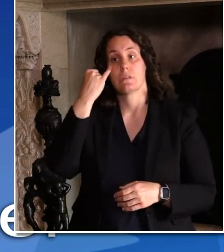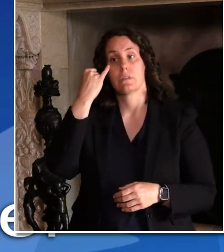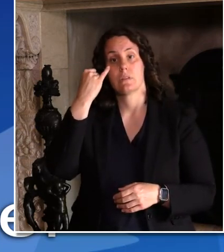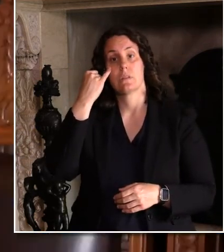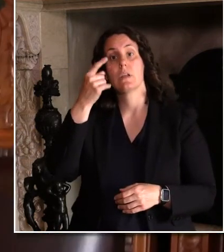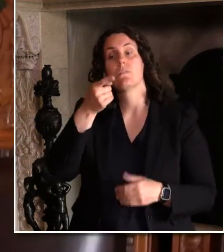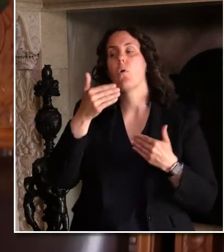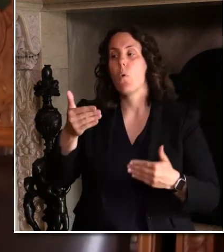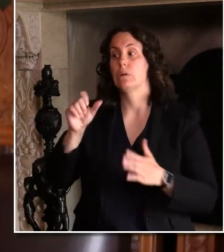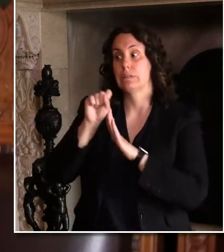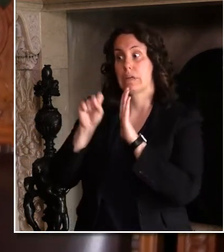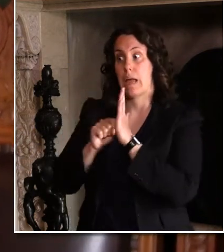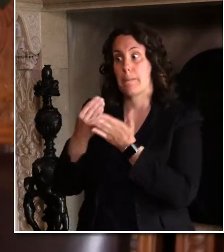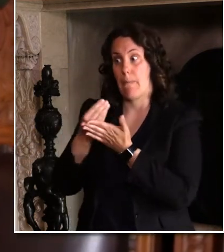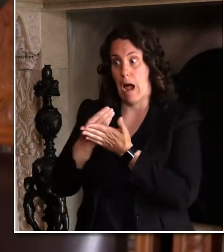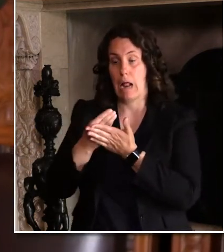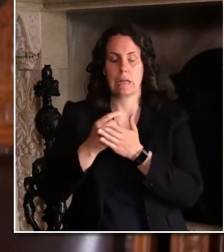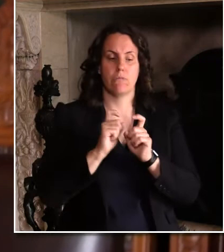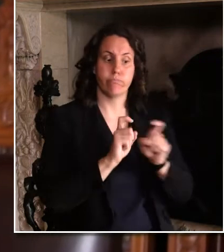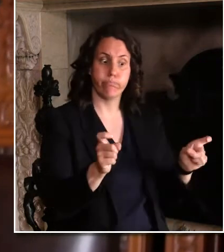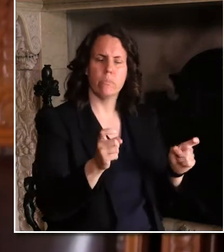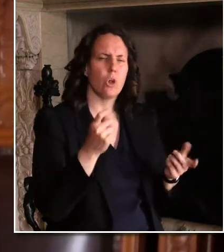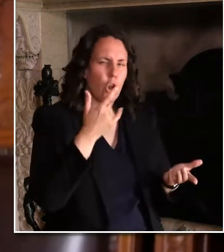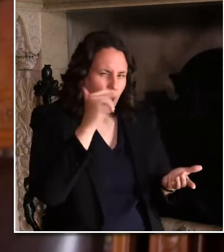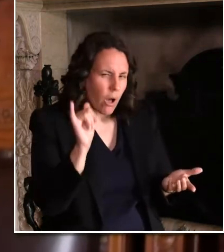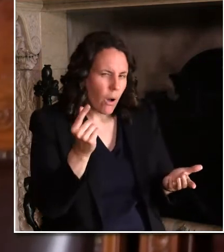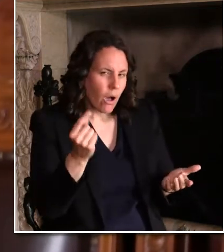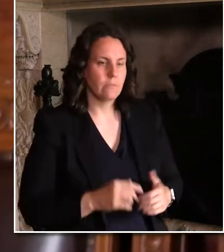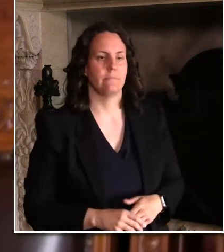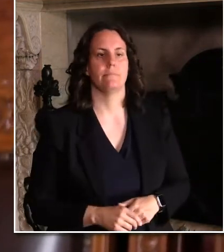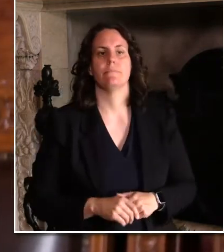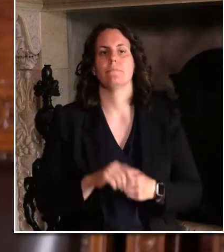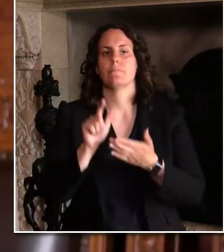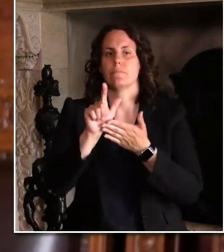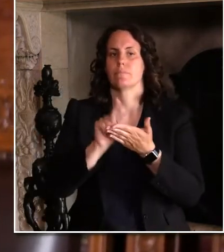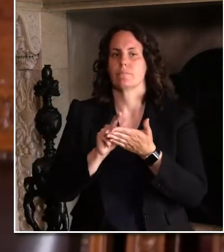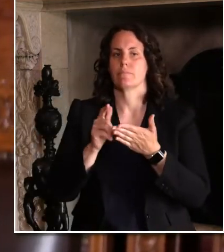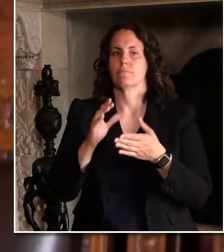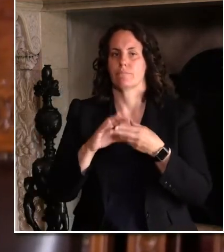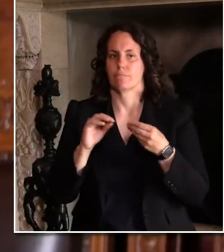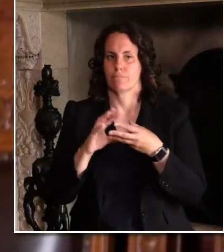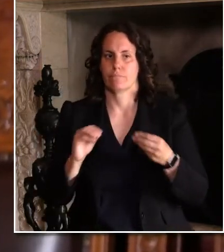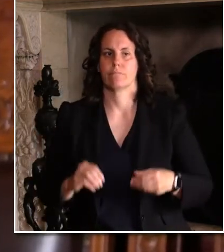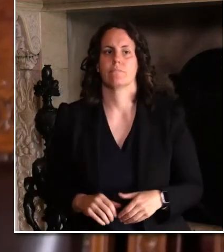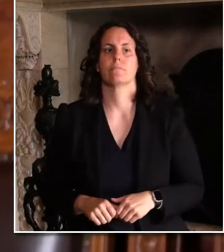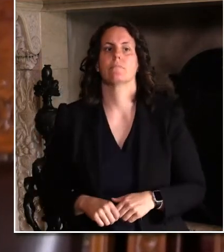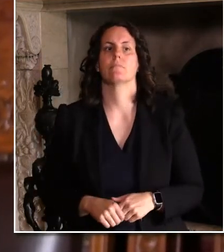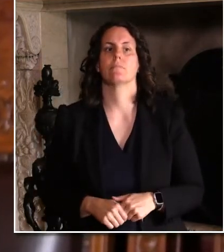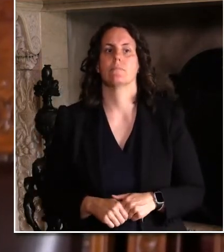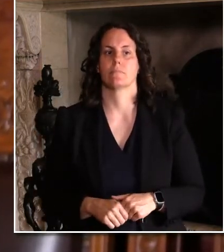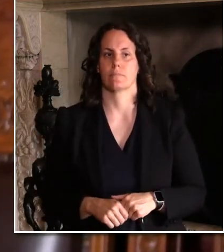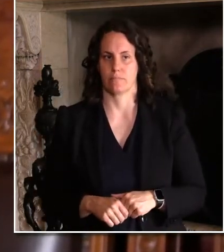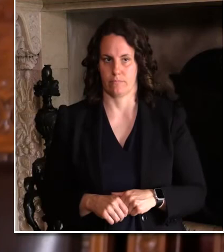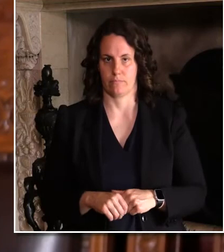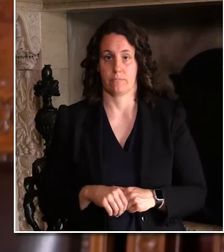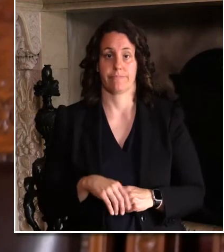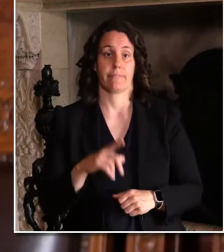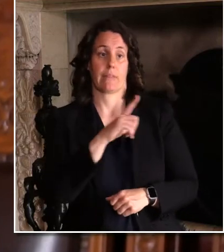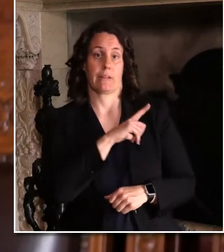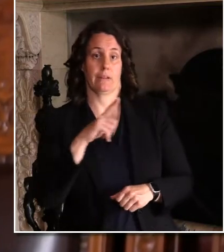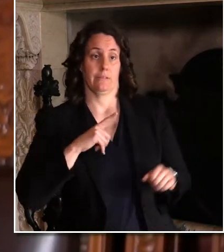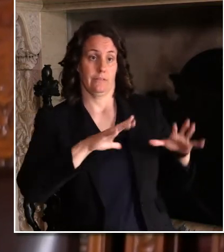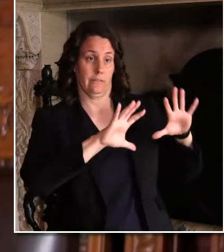Brian Elsestuen. The legislature didn't allocate any money for long-term care facilities or providers.